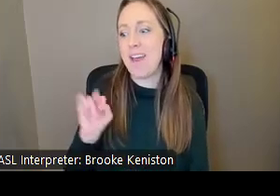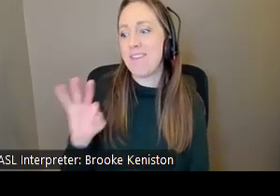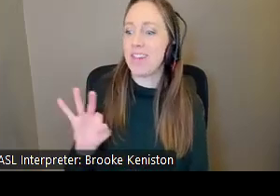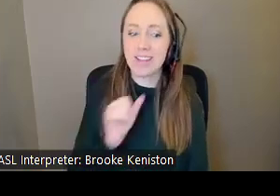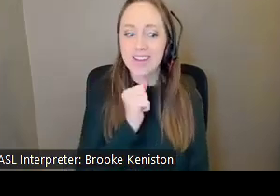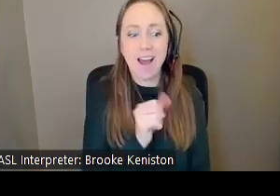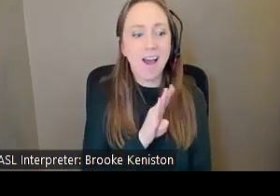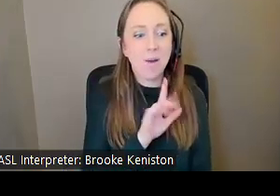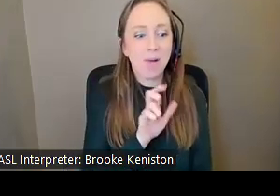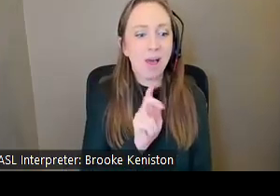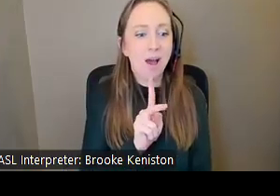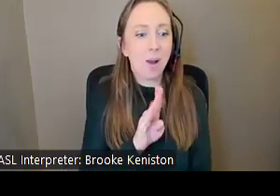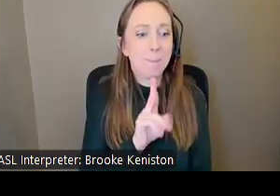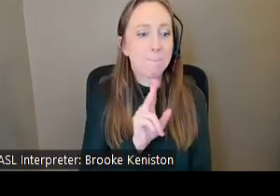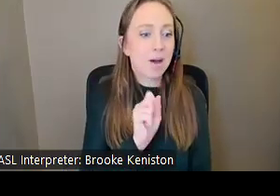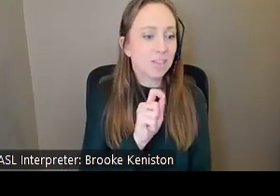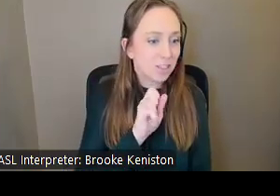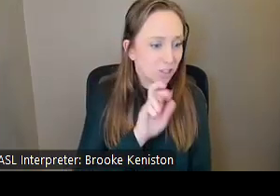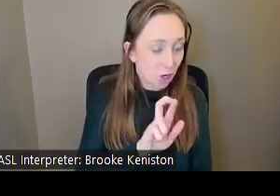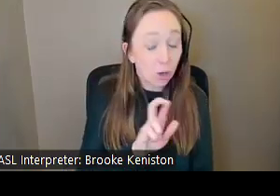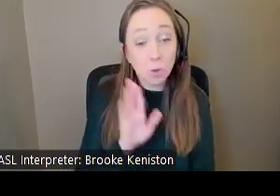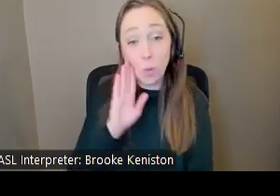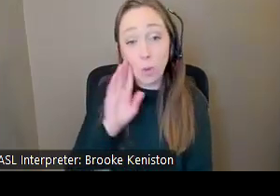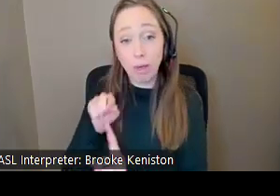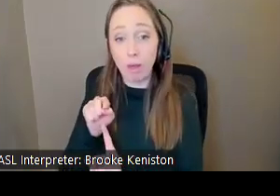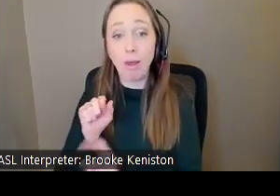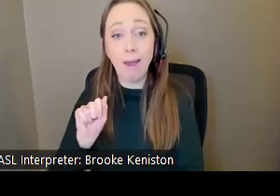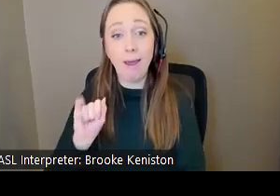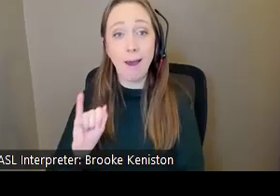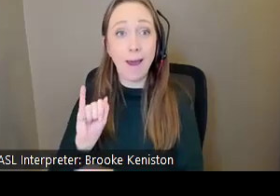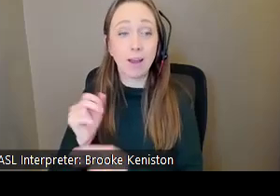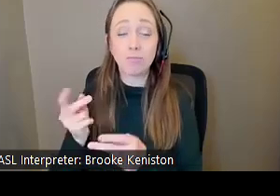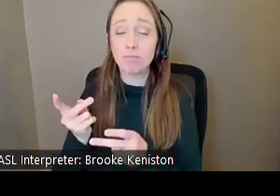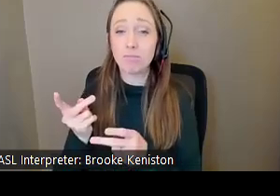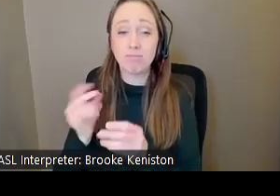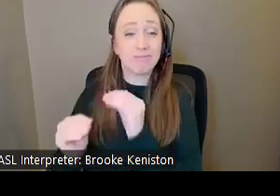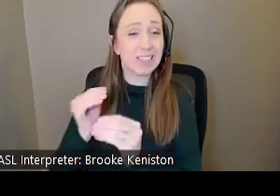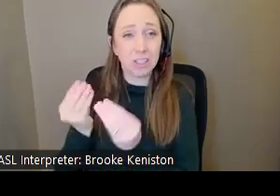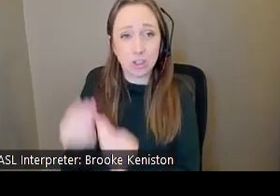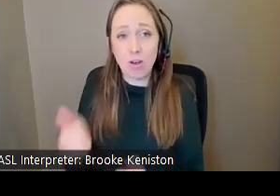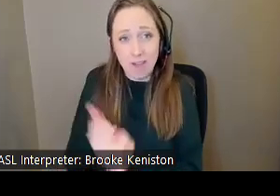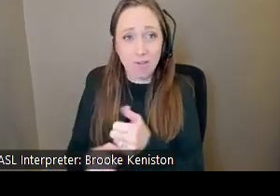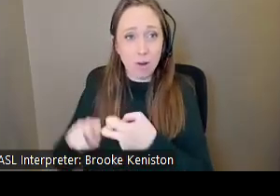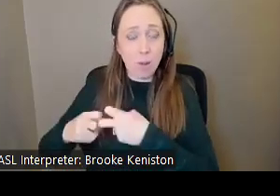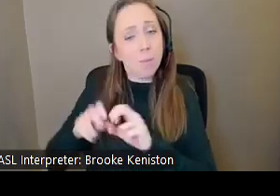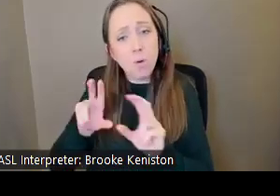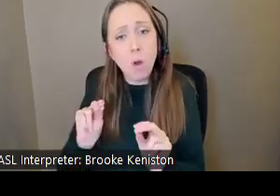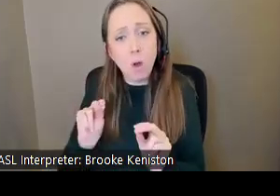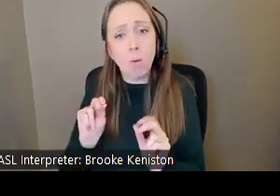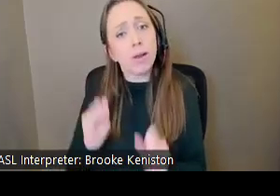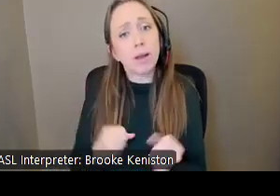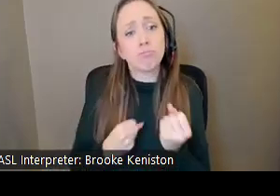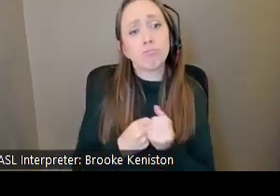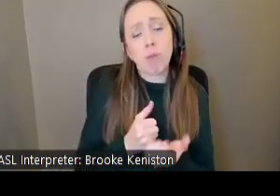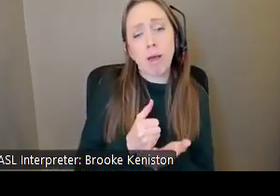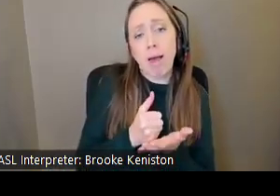that it's not going to solve all our problems, but it might be a great aid, and kind of keep it as that. So that's kind of my